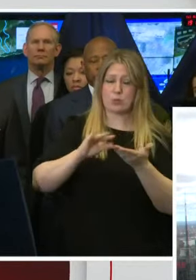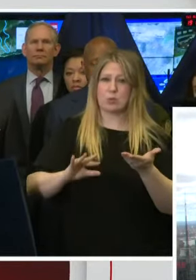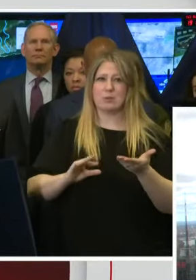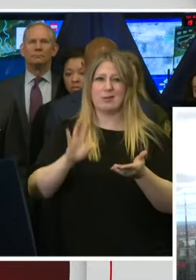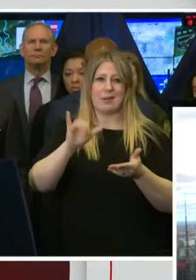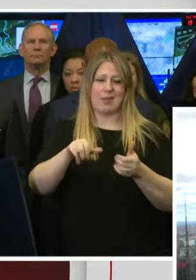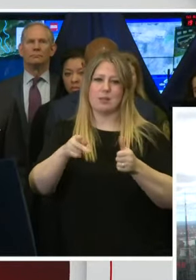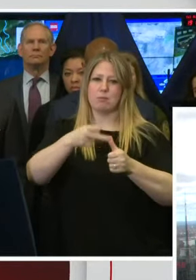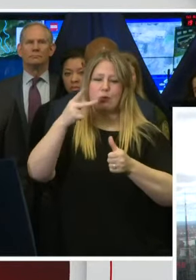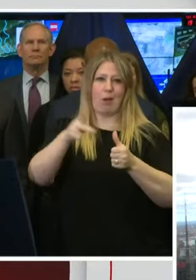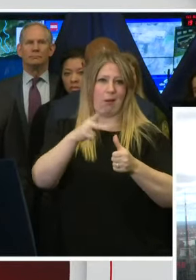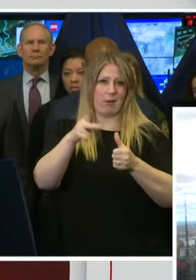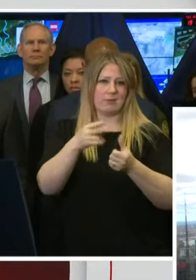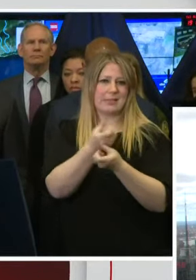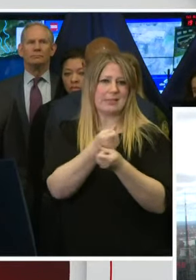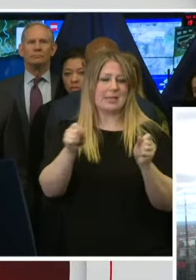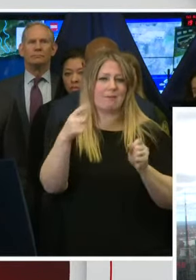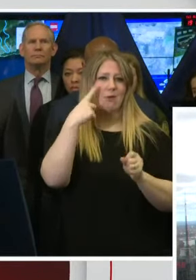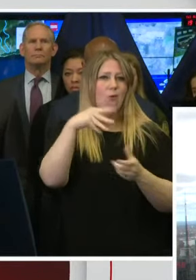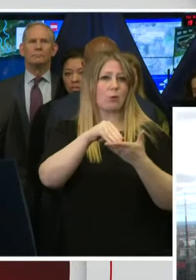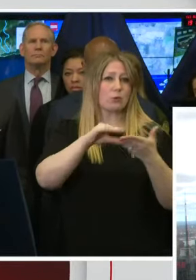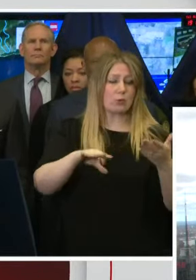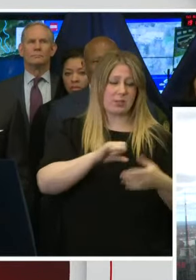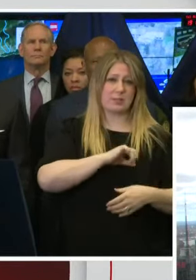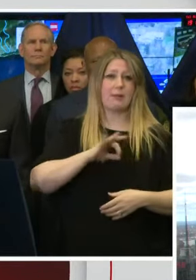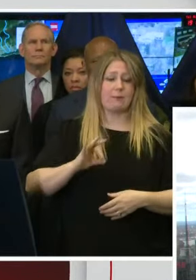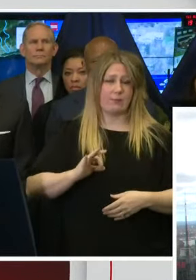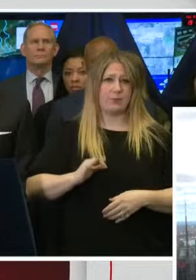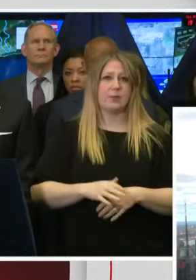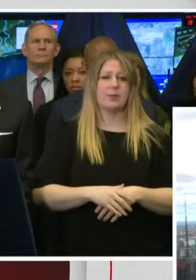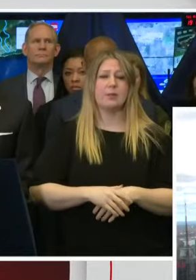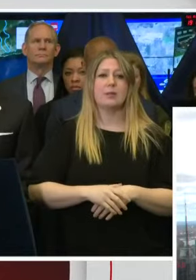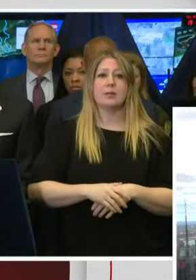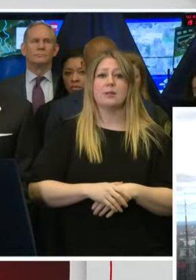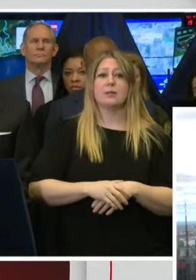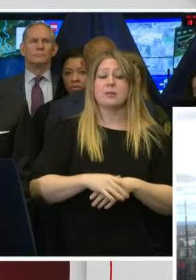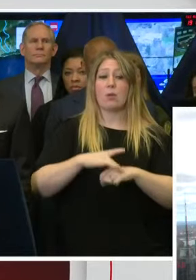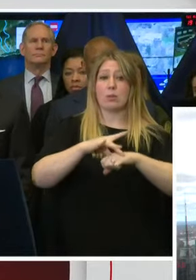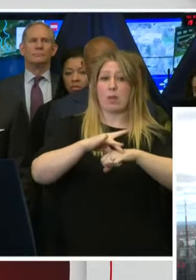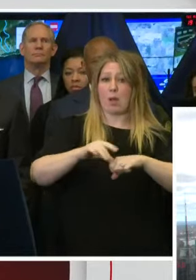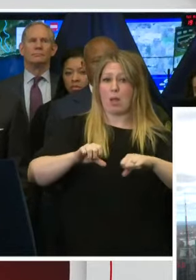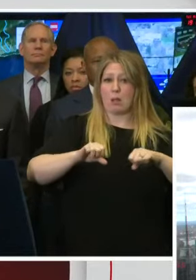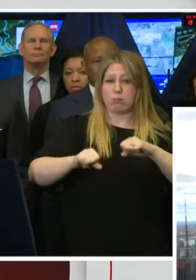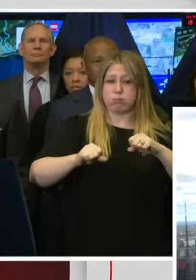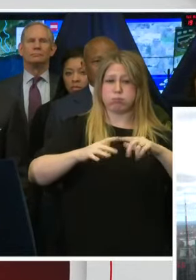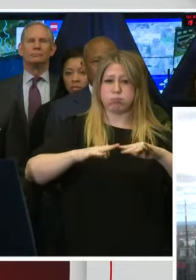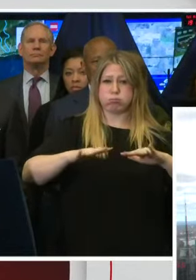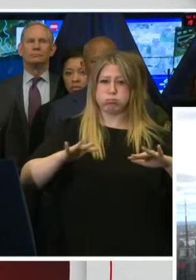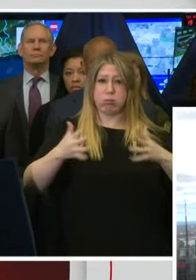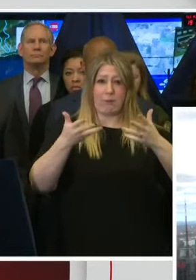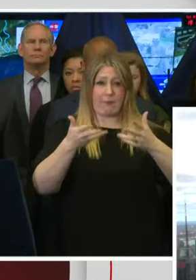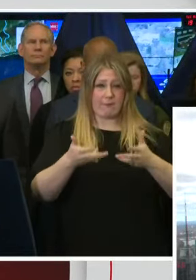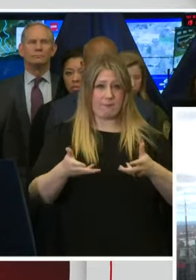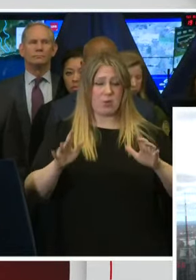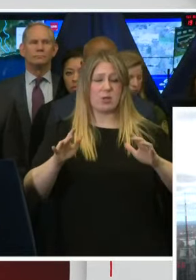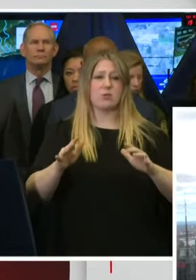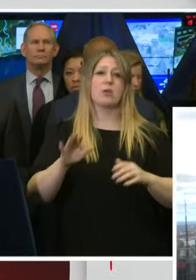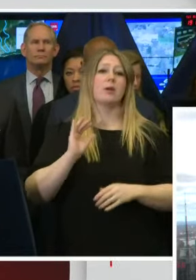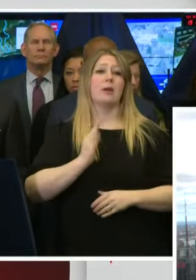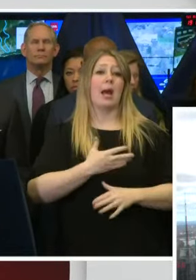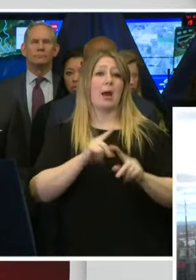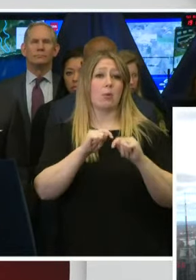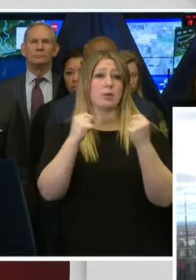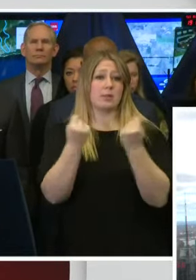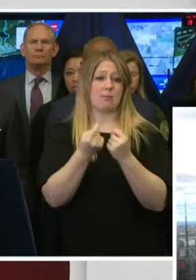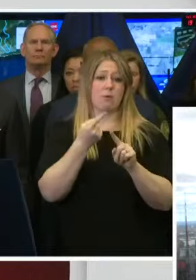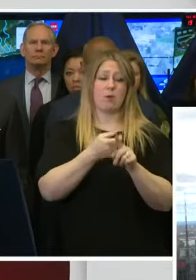top priority in ensuring that everyone is safe in our schools. Immediately following the earthquake, our teams, both within New York City Public Schools